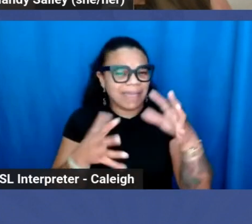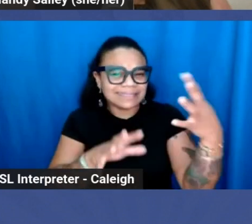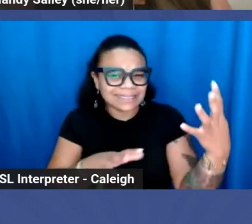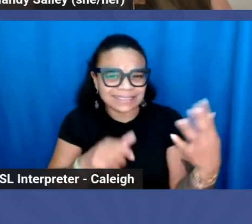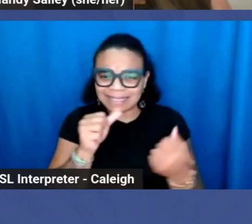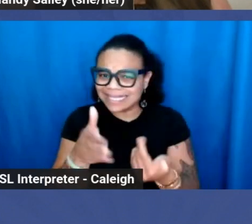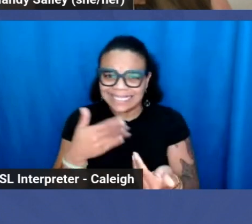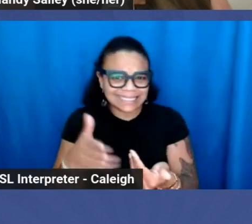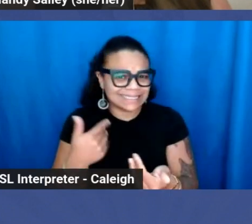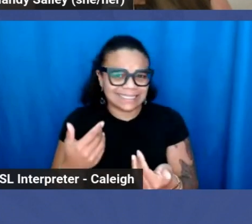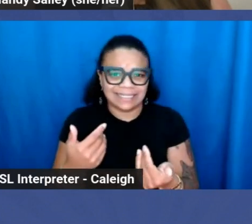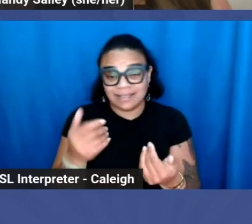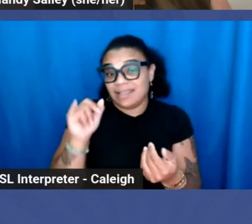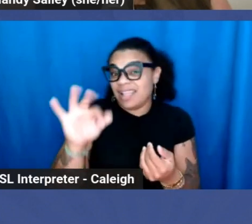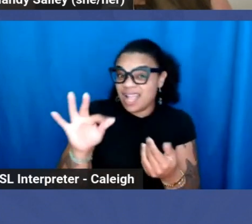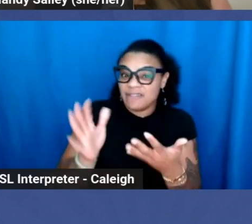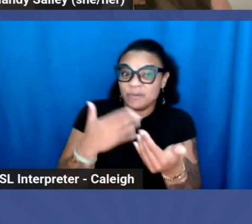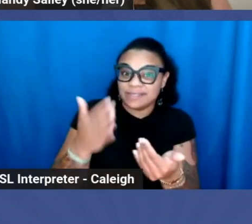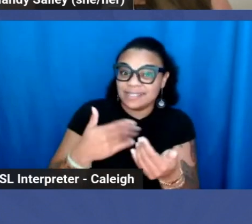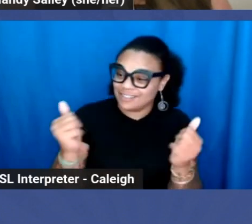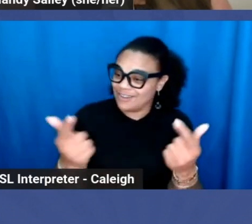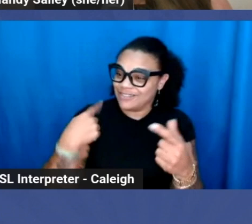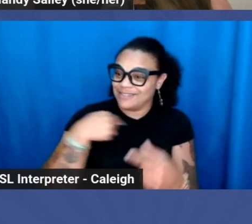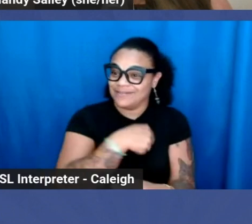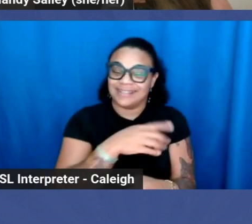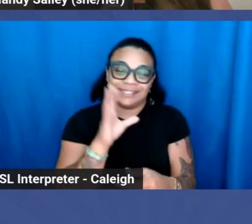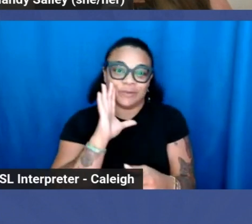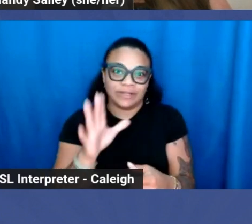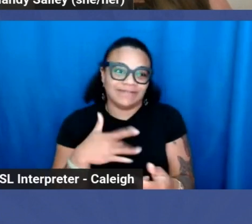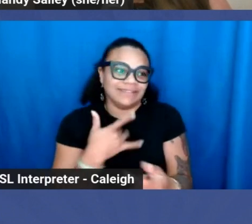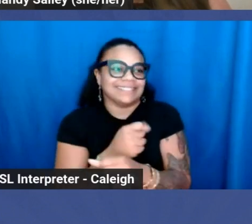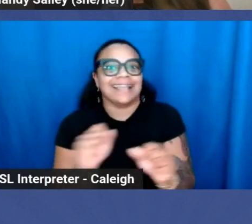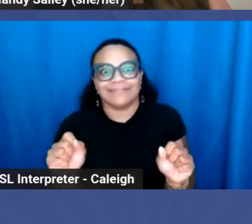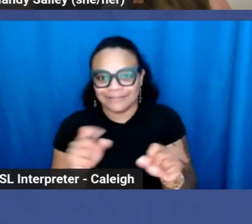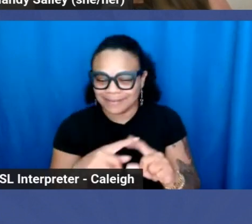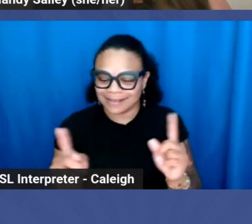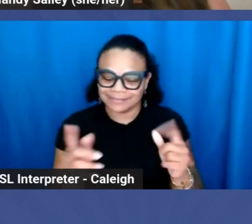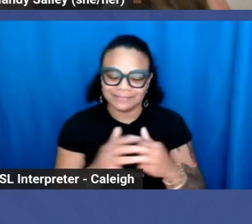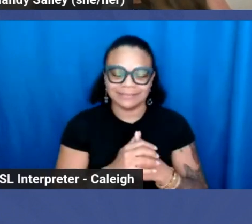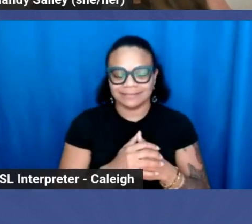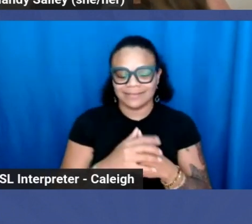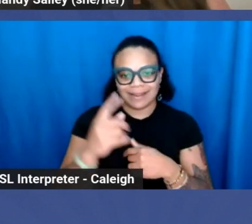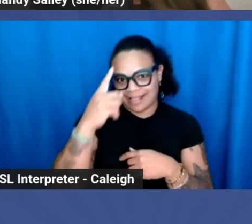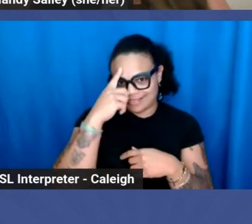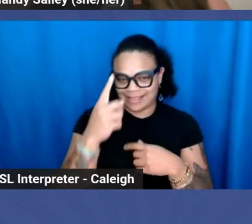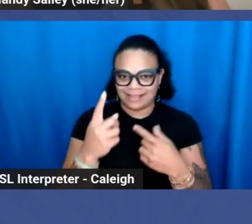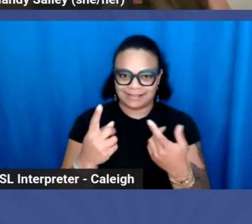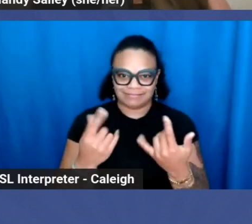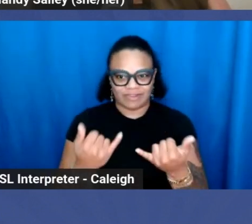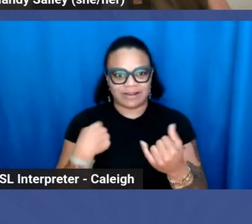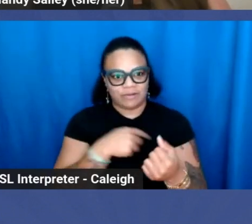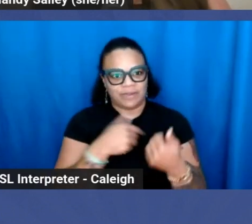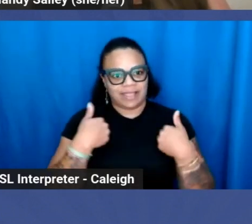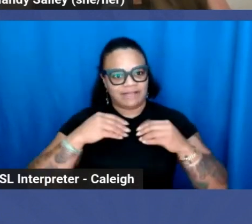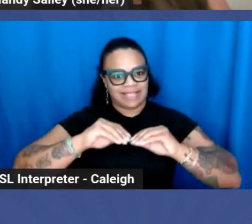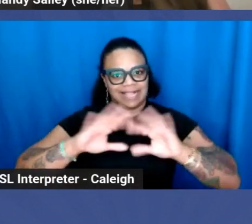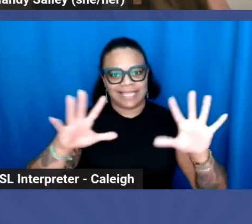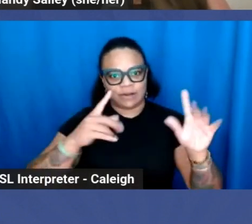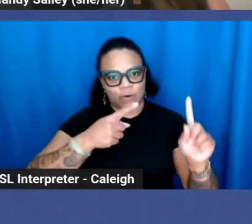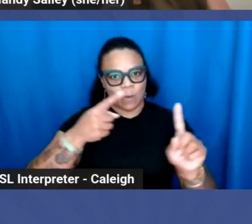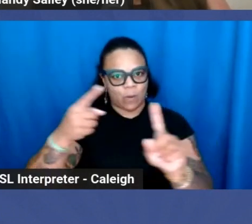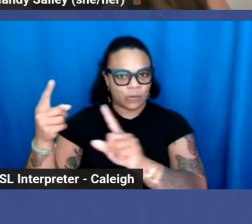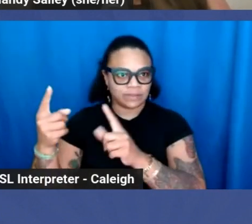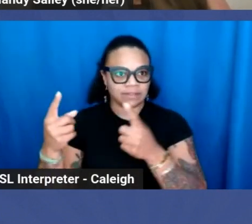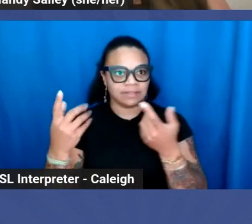If it was, we'd all be in a really fake place. But I think we all have very clear goals and